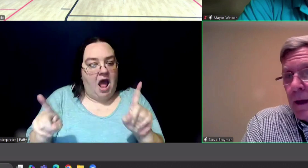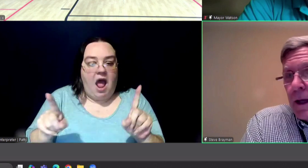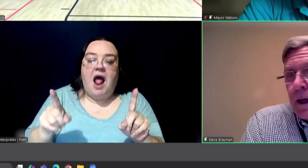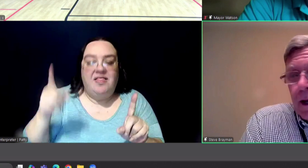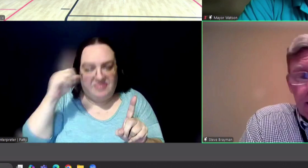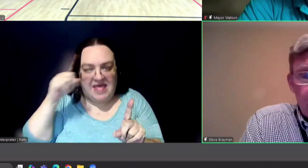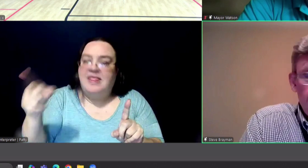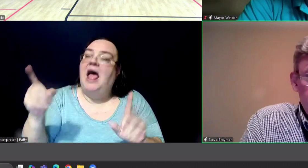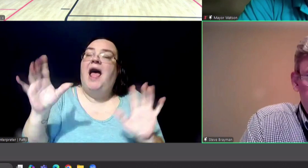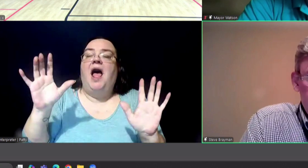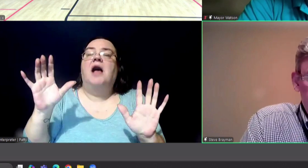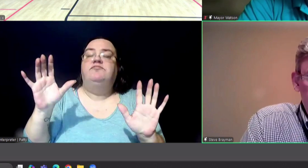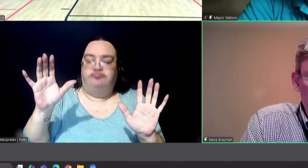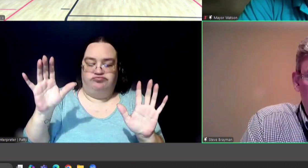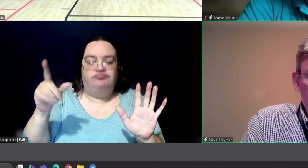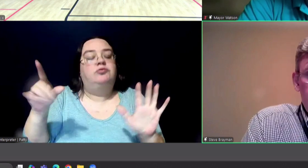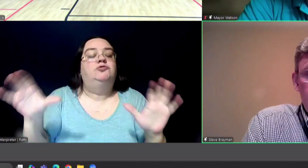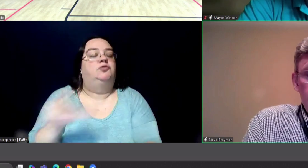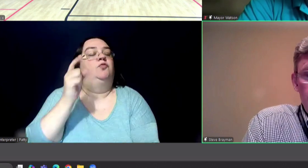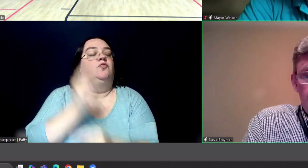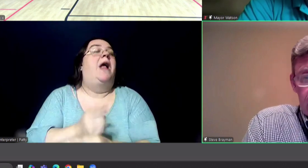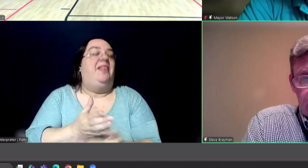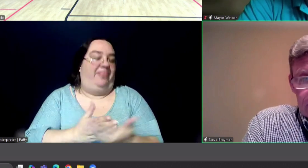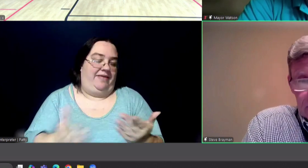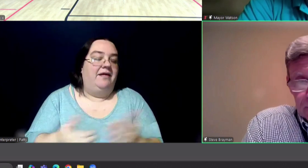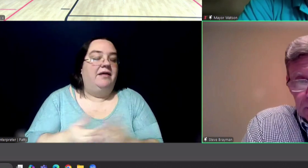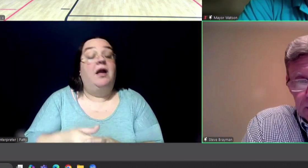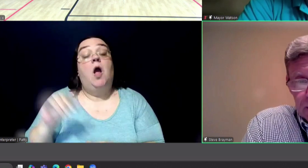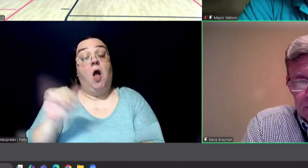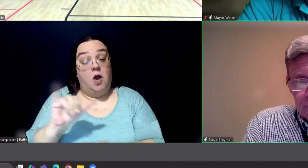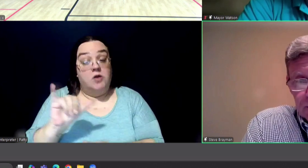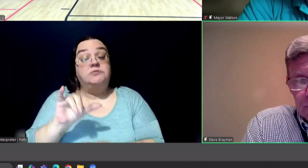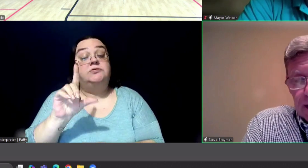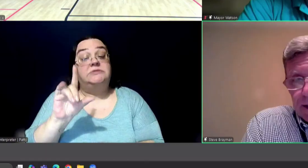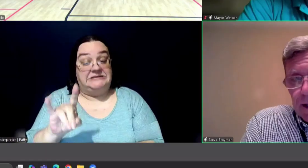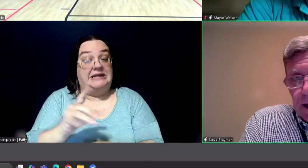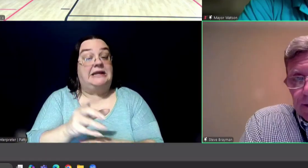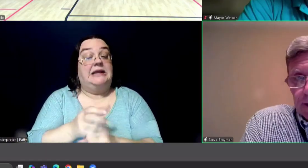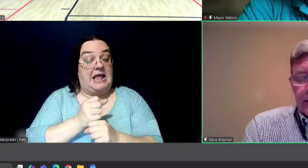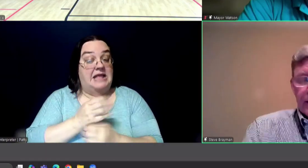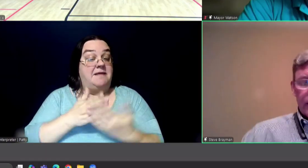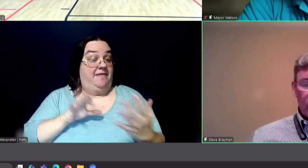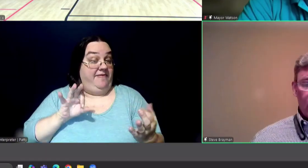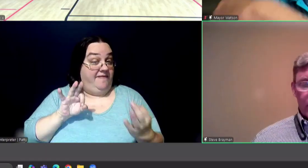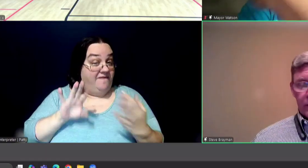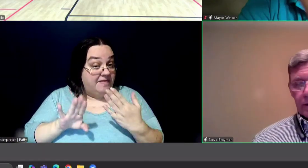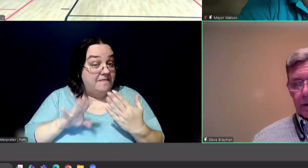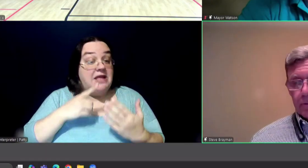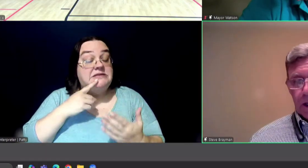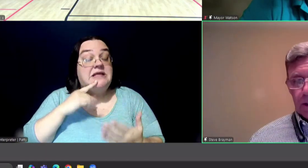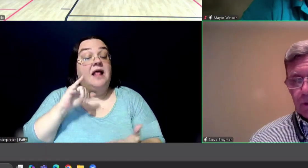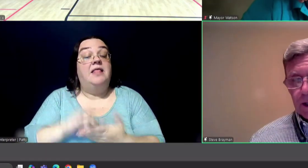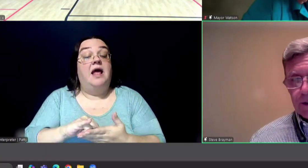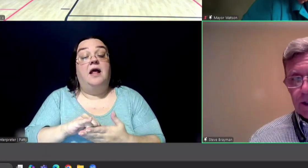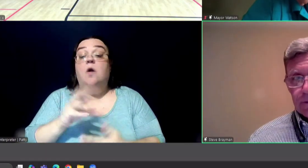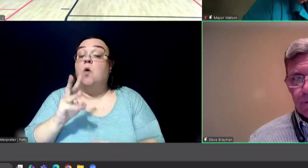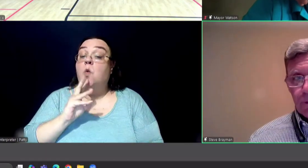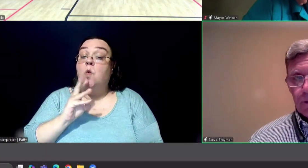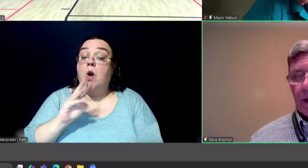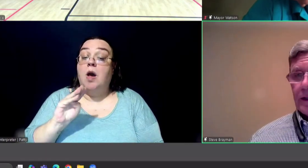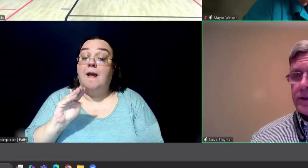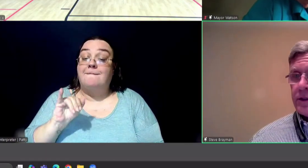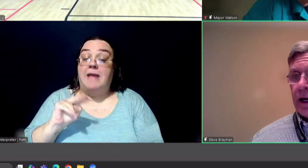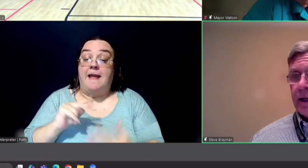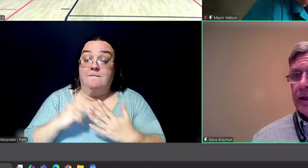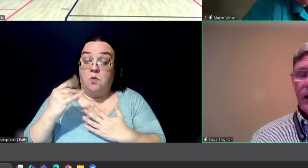thing. I also, though, received some feedback that the water main project